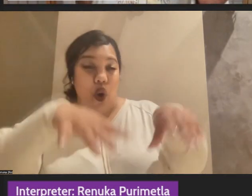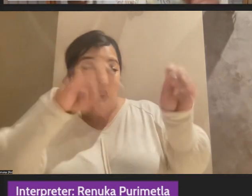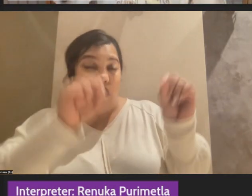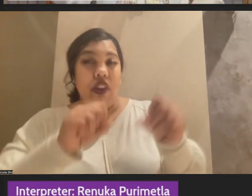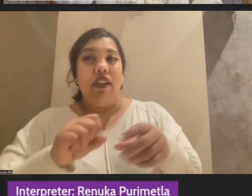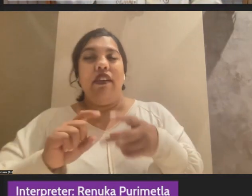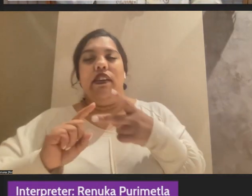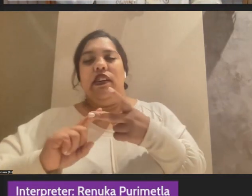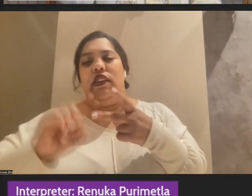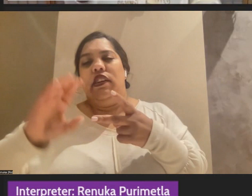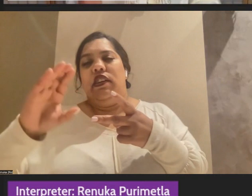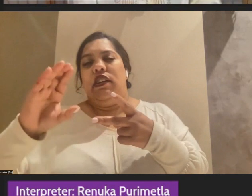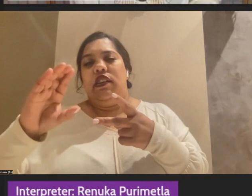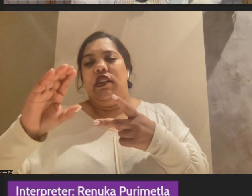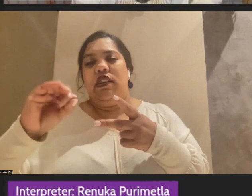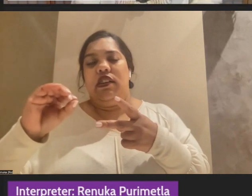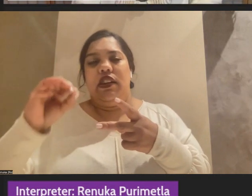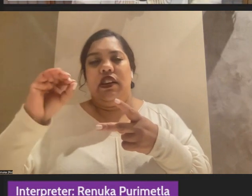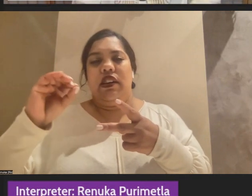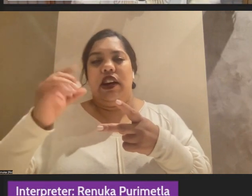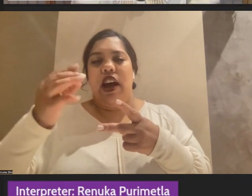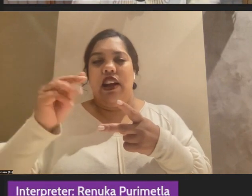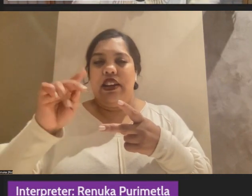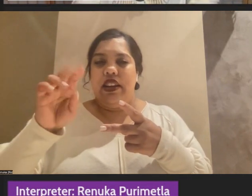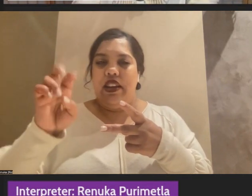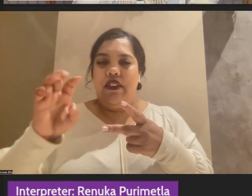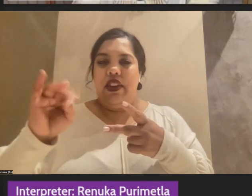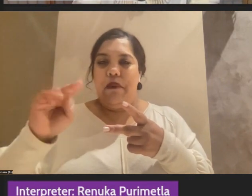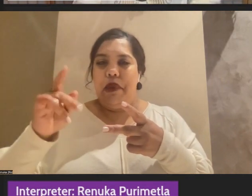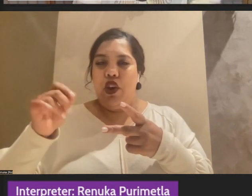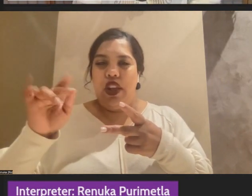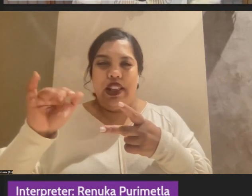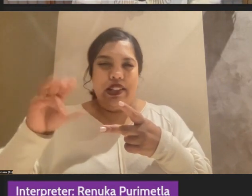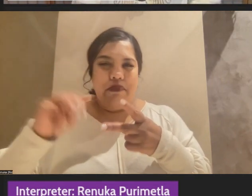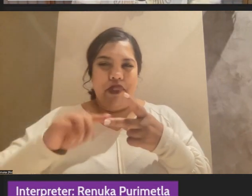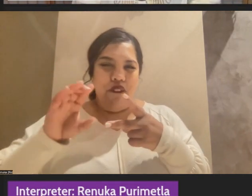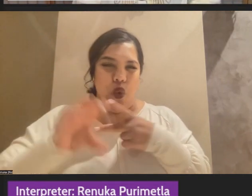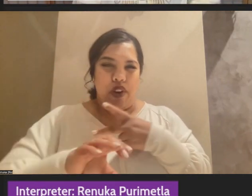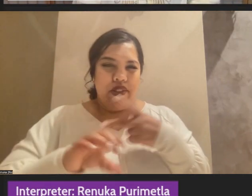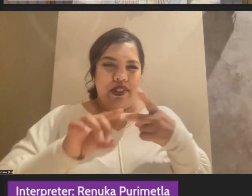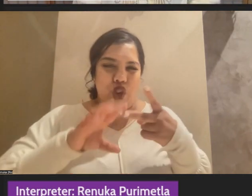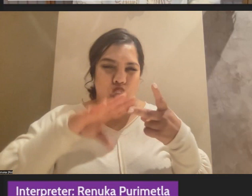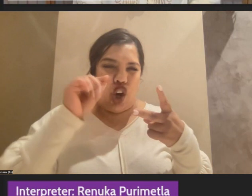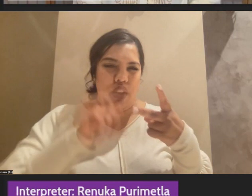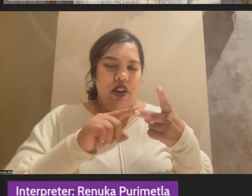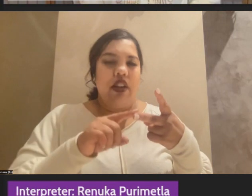categorize, think of grade school. What do we do with kids who